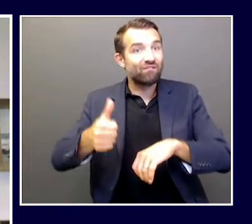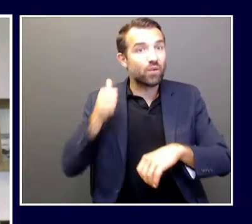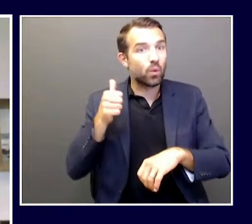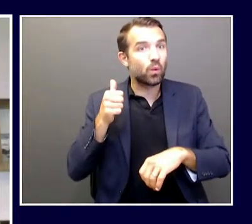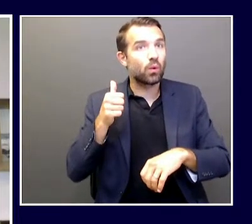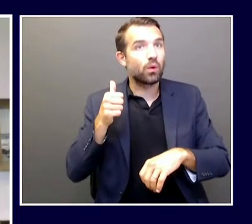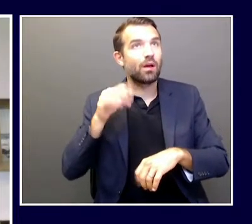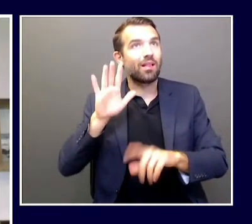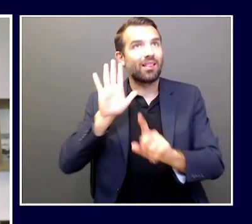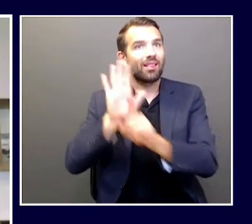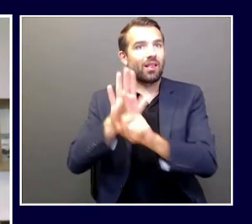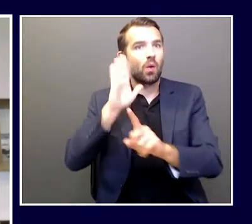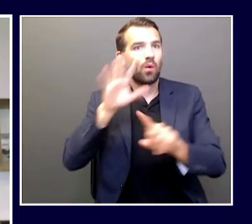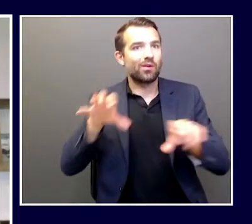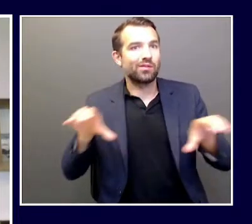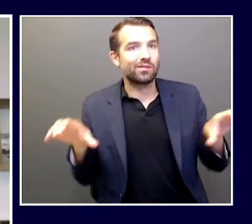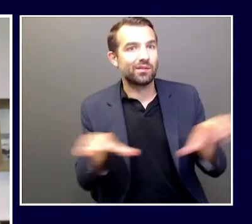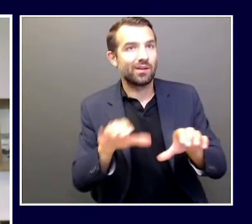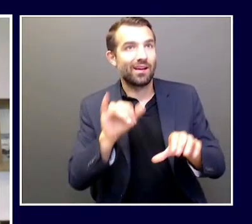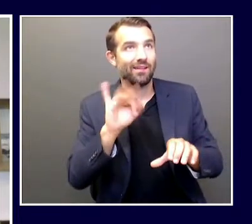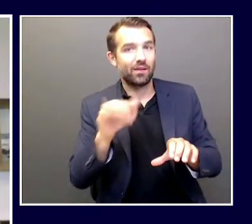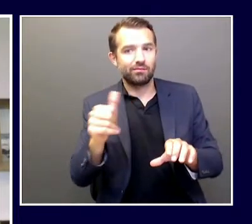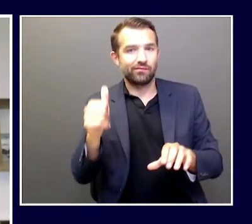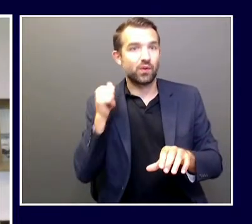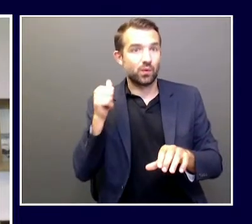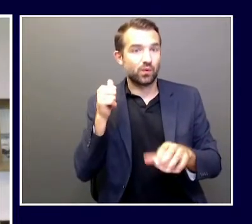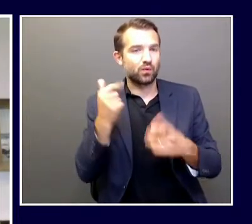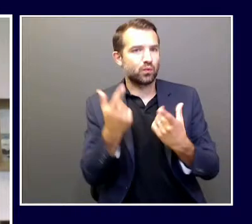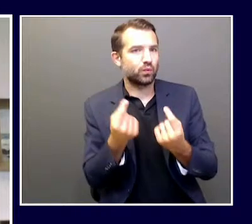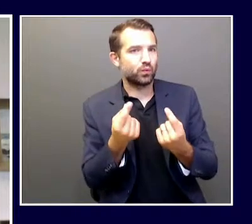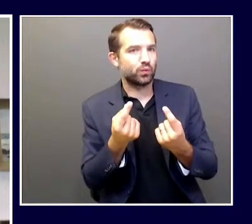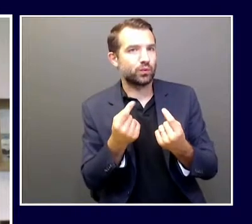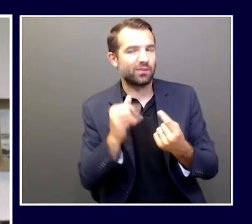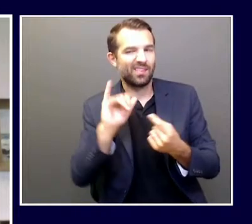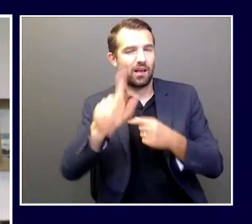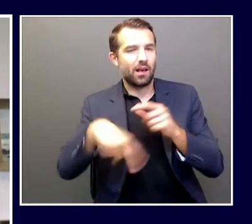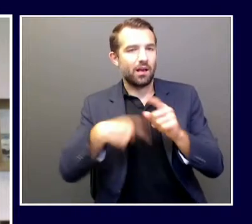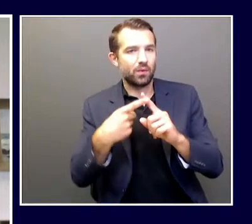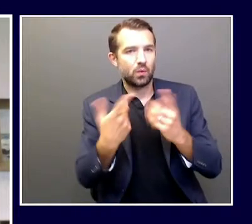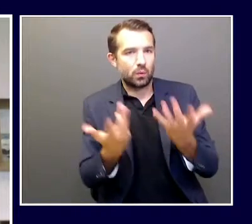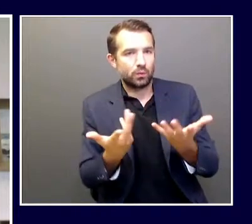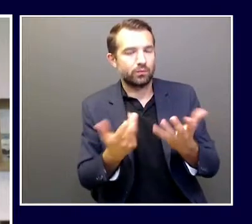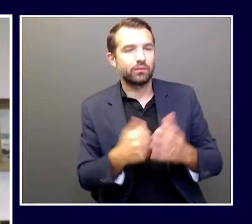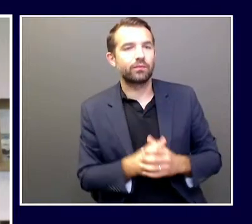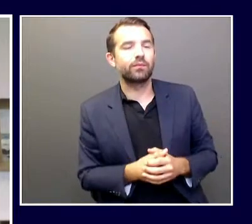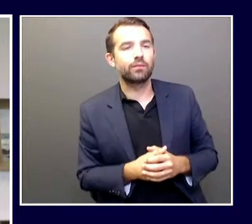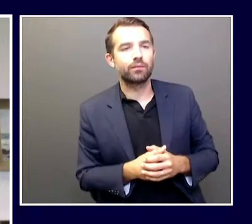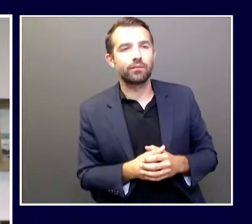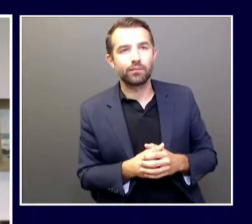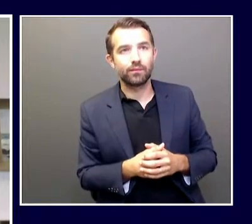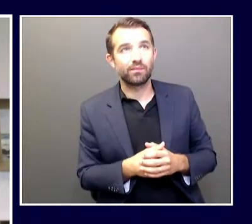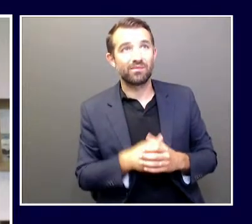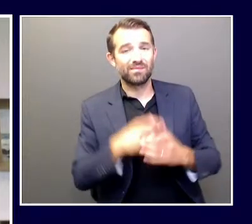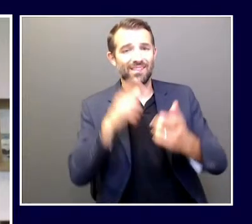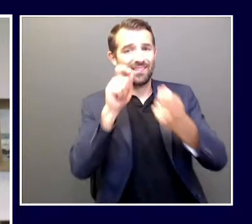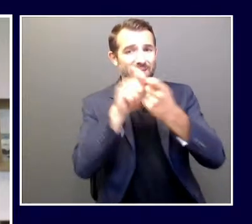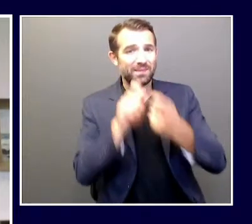that someone is not compliant. But for the specifics there, I would want to make sure we loop in and consult with the Department of Public